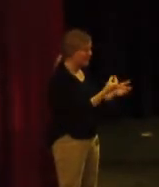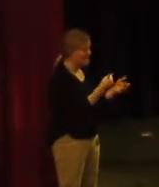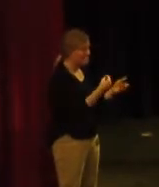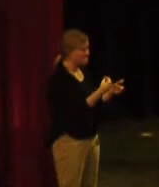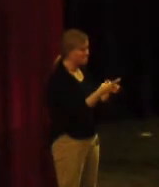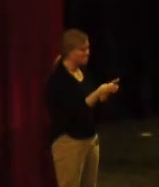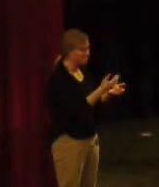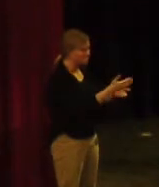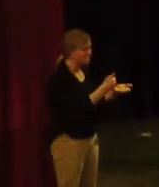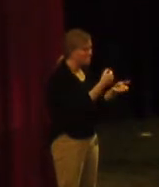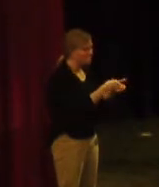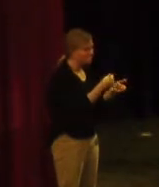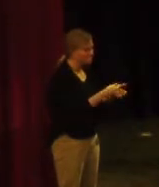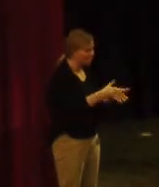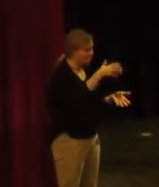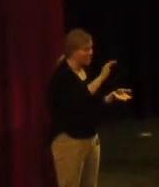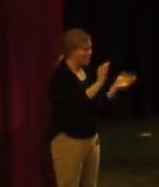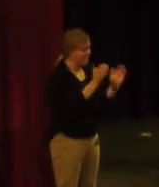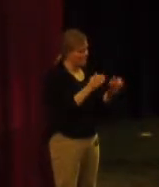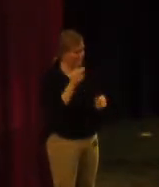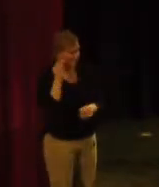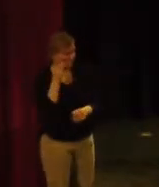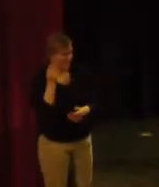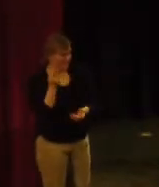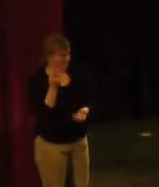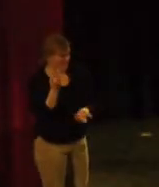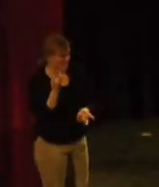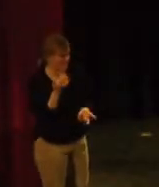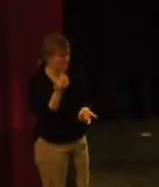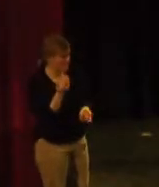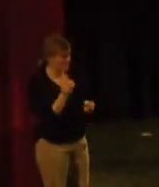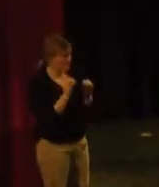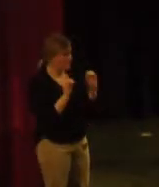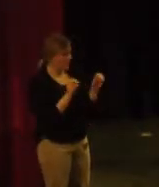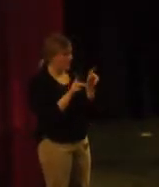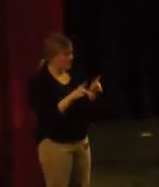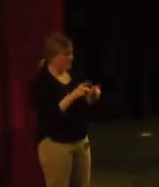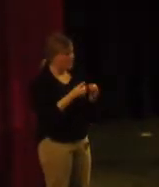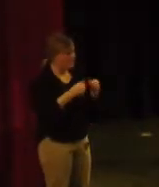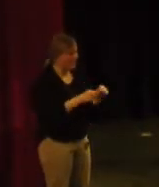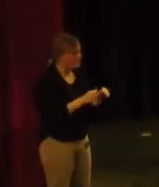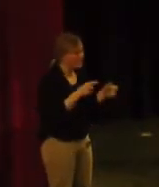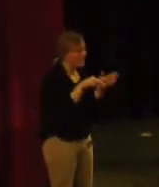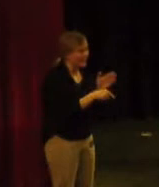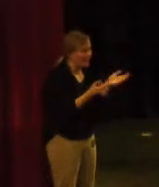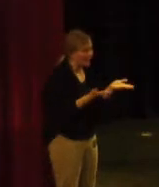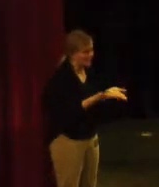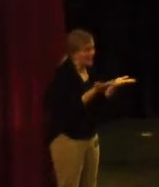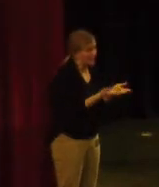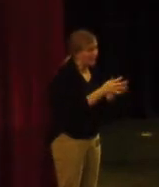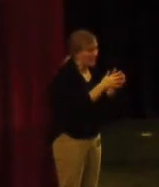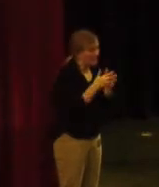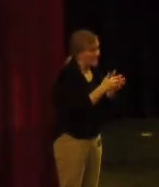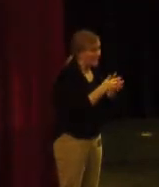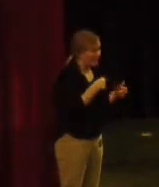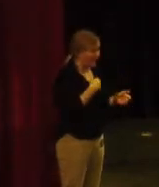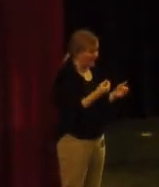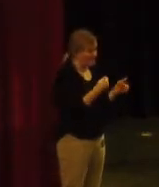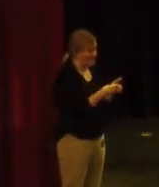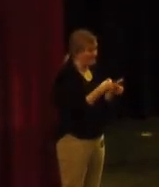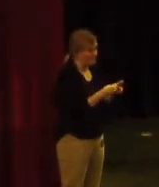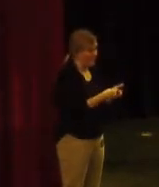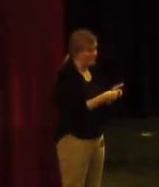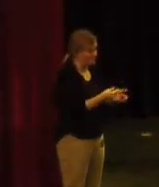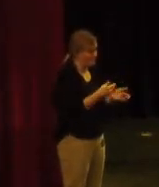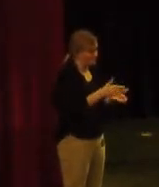money back home and you say, hey, guess what? Nobody's trying to kill me over here. I get a few more bucks over here.